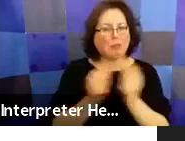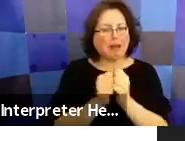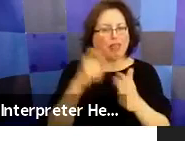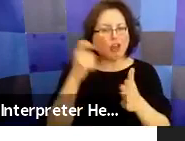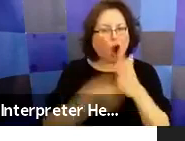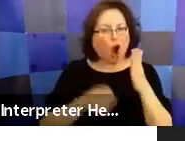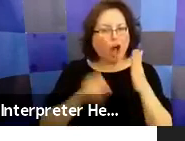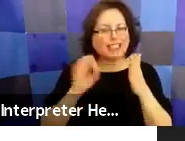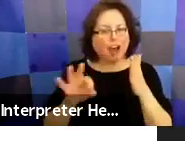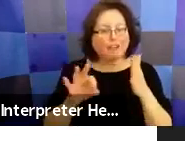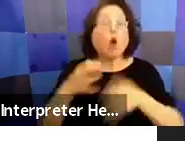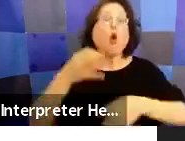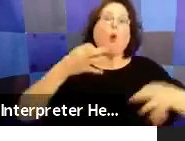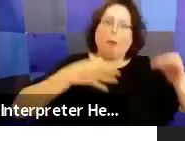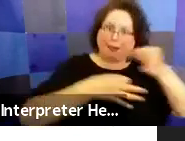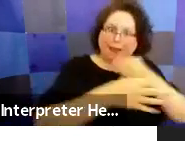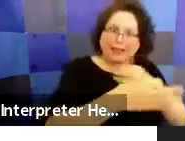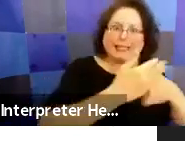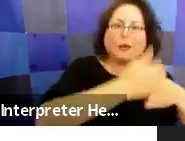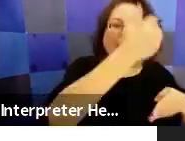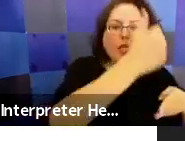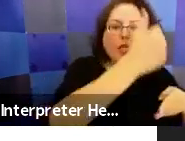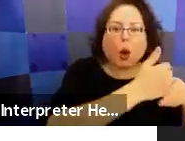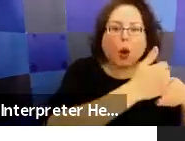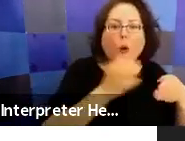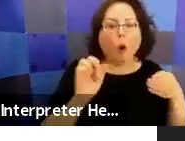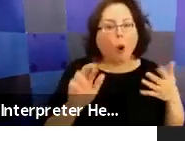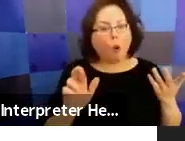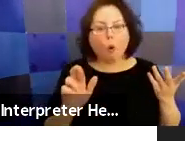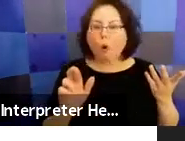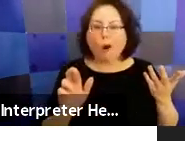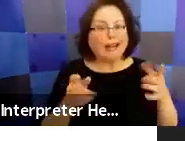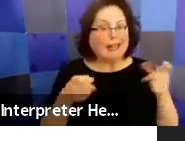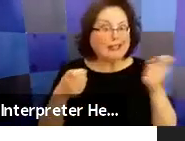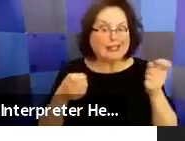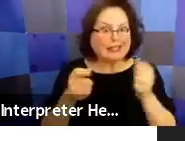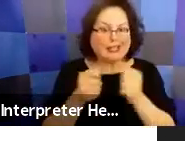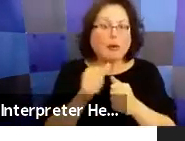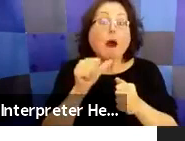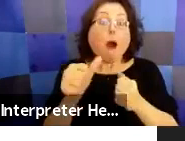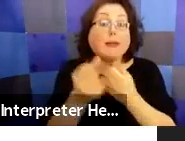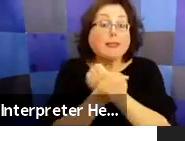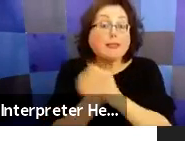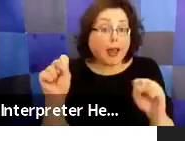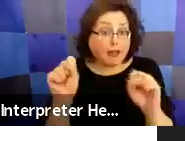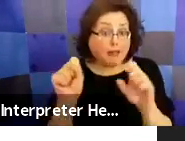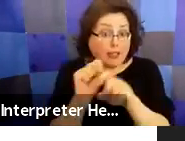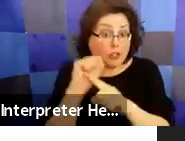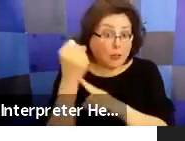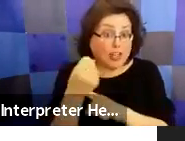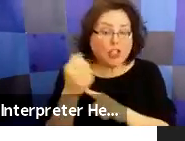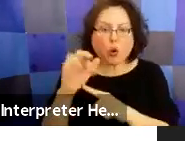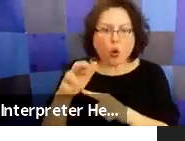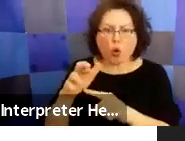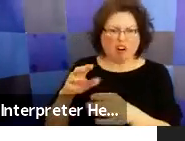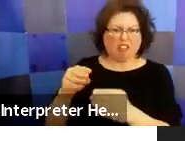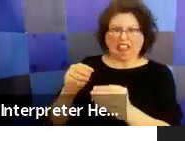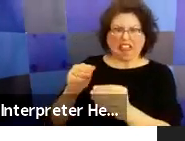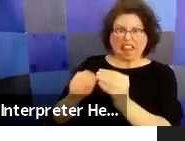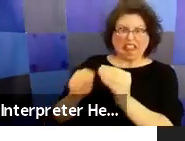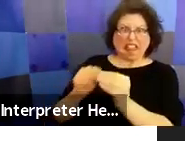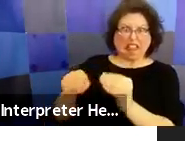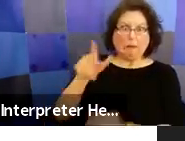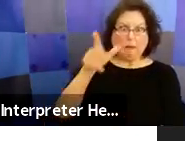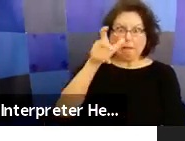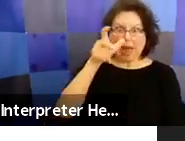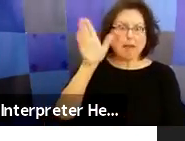of having to replace a window, or, you know, dealing with unsafe situations or remediation for bed bugs, or, you know, things like